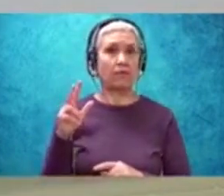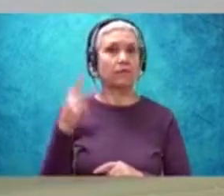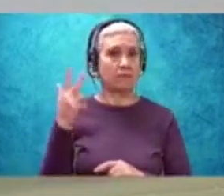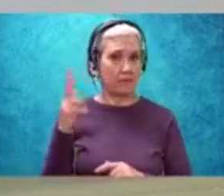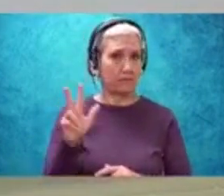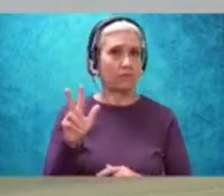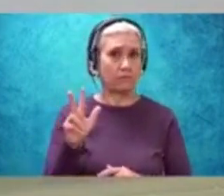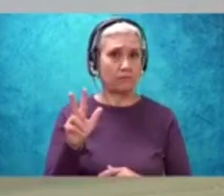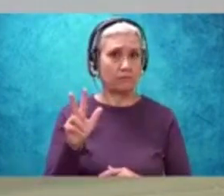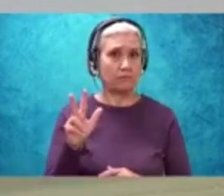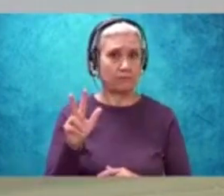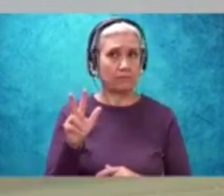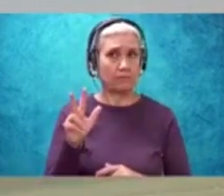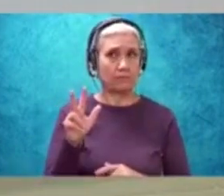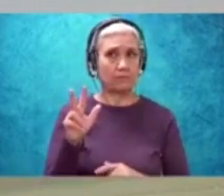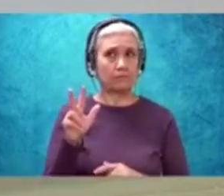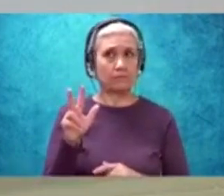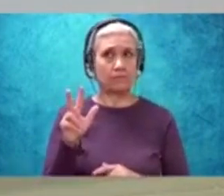is going to be